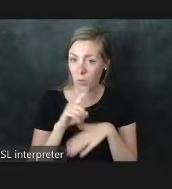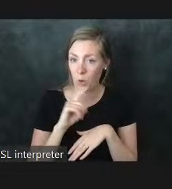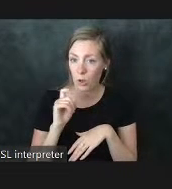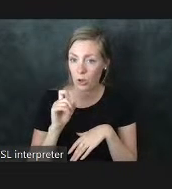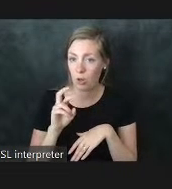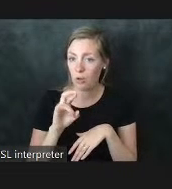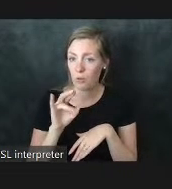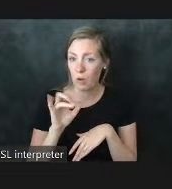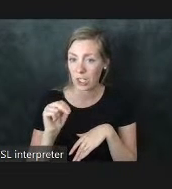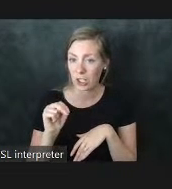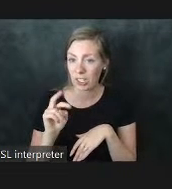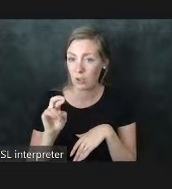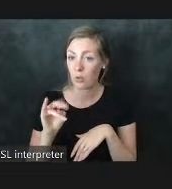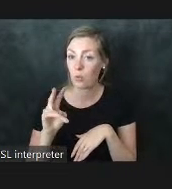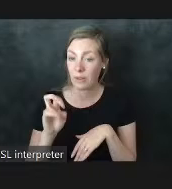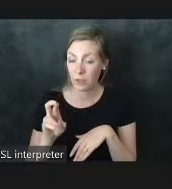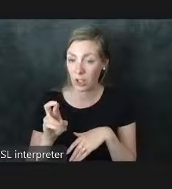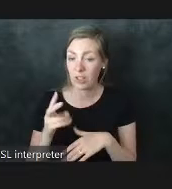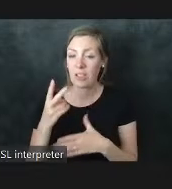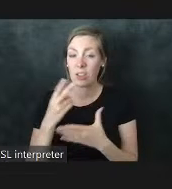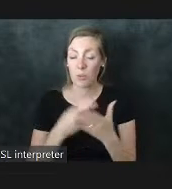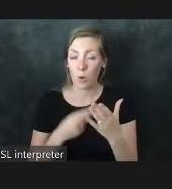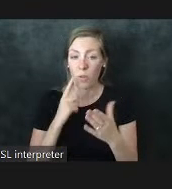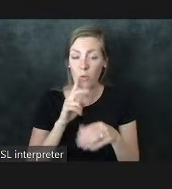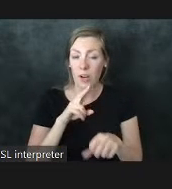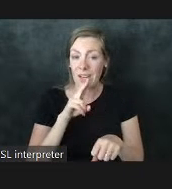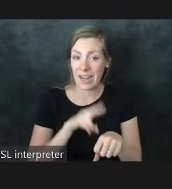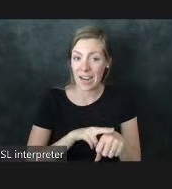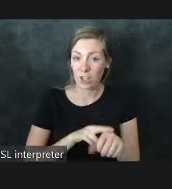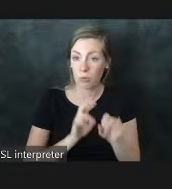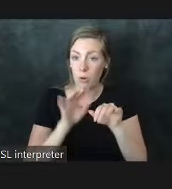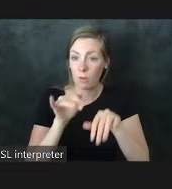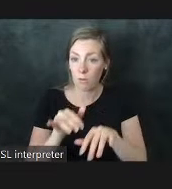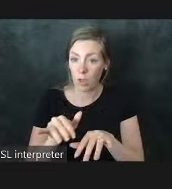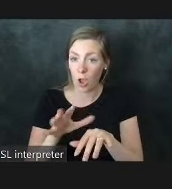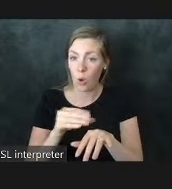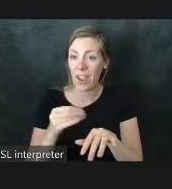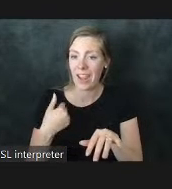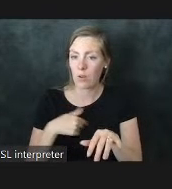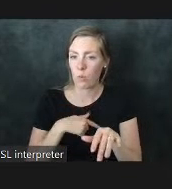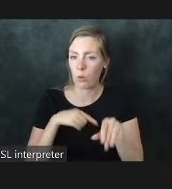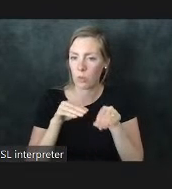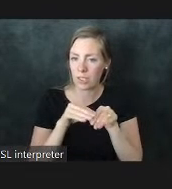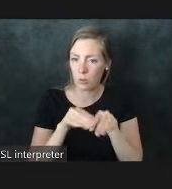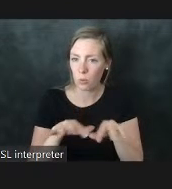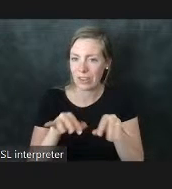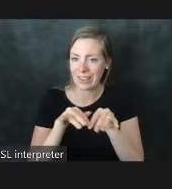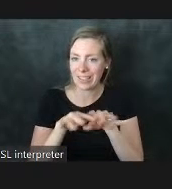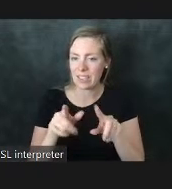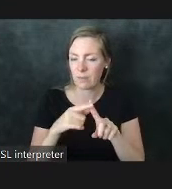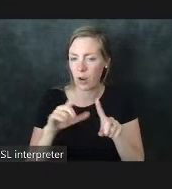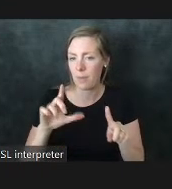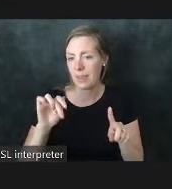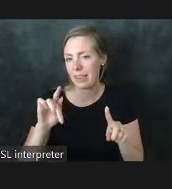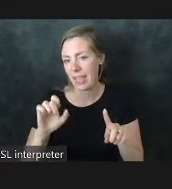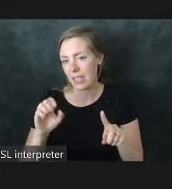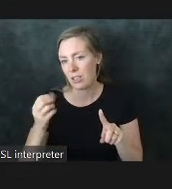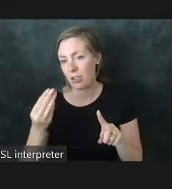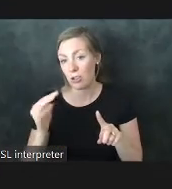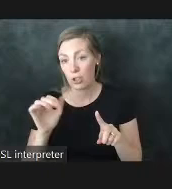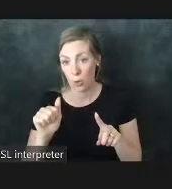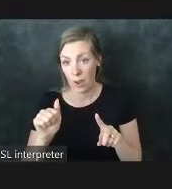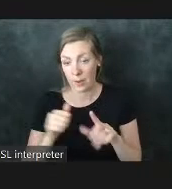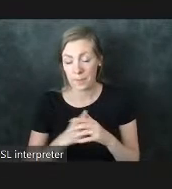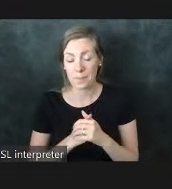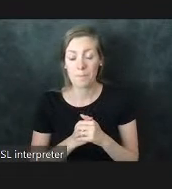del agua es Requirements are met a by veces natural flow and releases de Sonoma Water makes from Lake Mendocino and Lake el Sonoma. agua que recibimos del lago When Mendoza. it